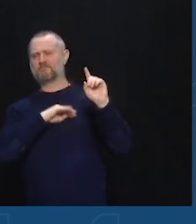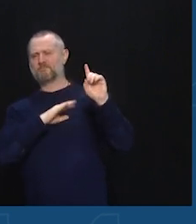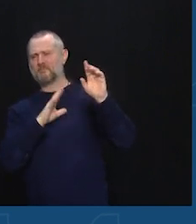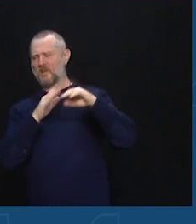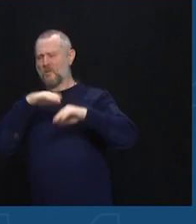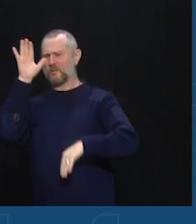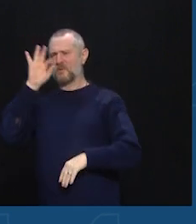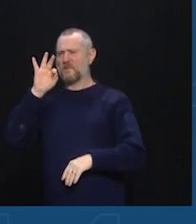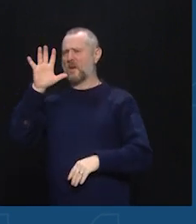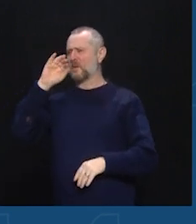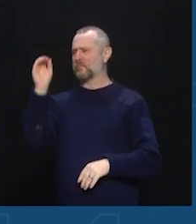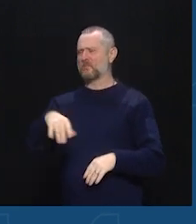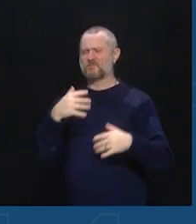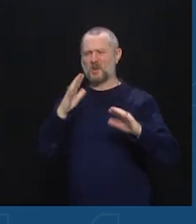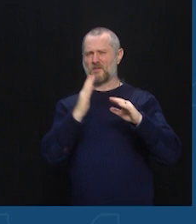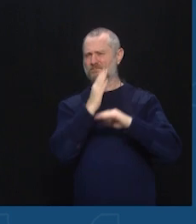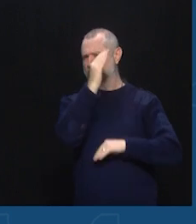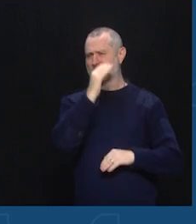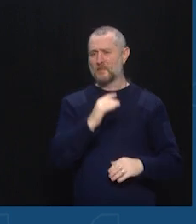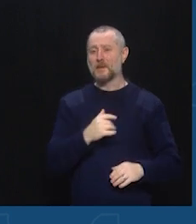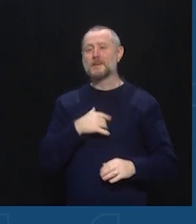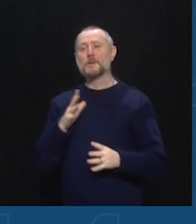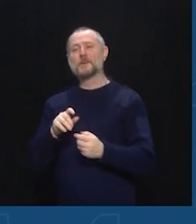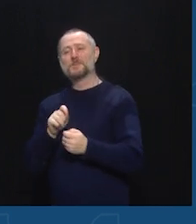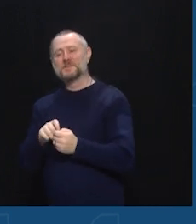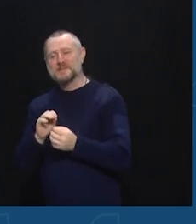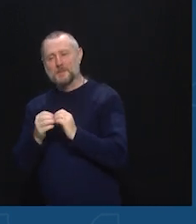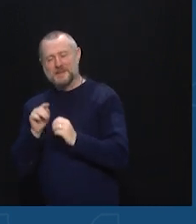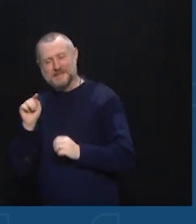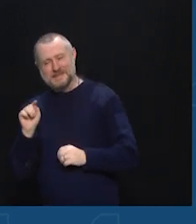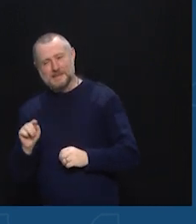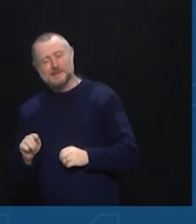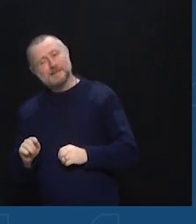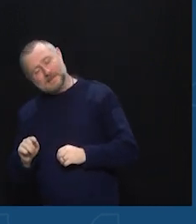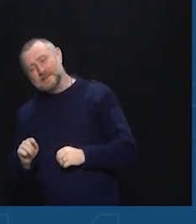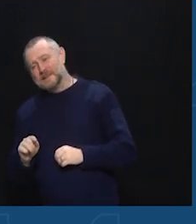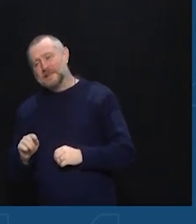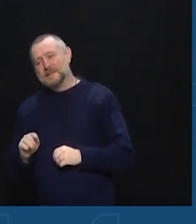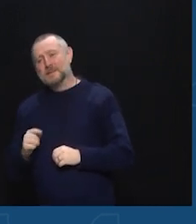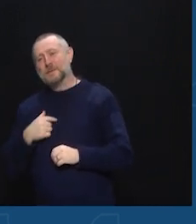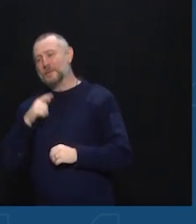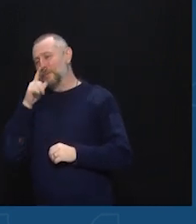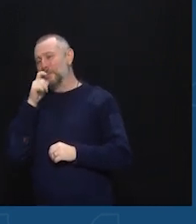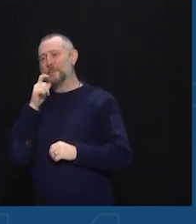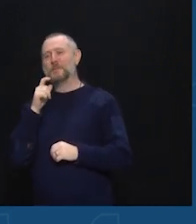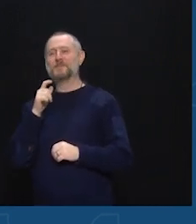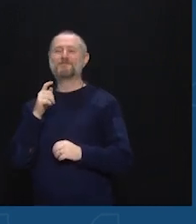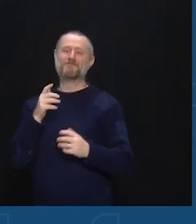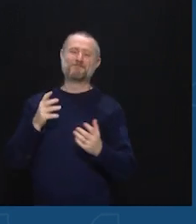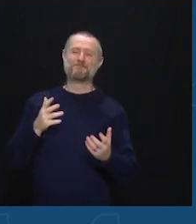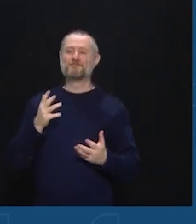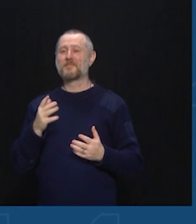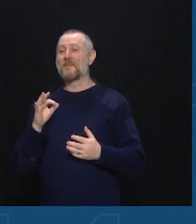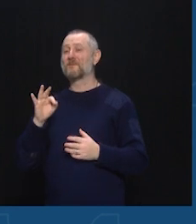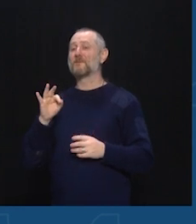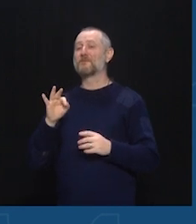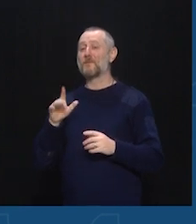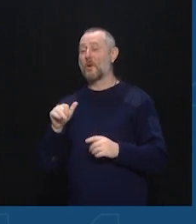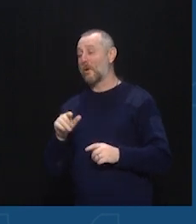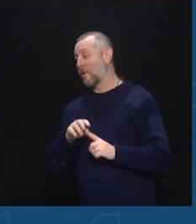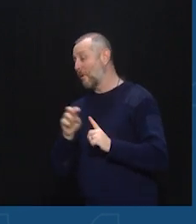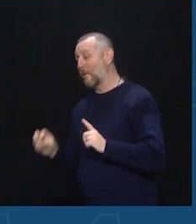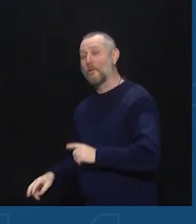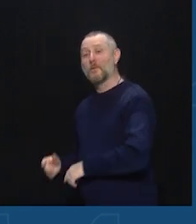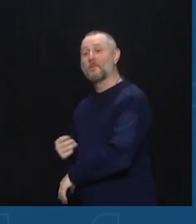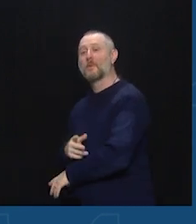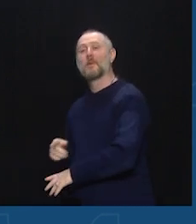and the reason we don't have an exact number is we don't have always the number of someone who may have over the winter been in Florida, got their shot, their vaccination